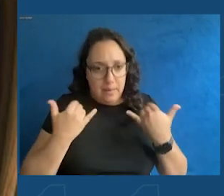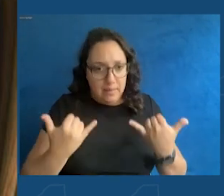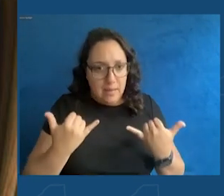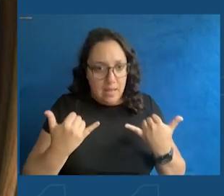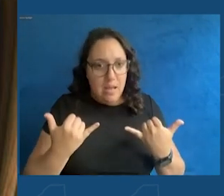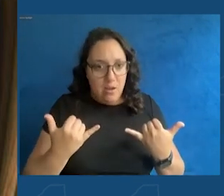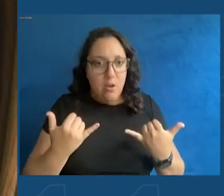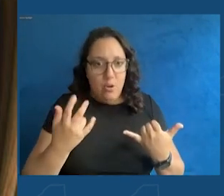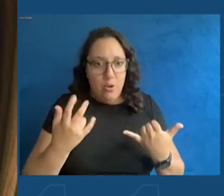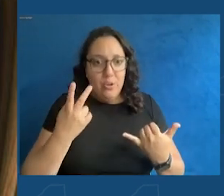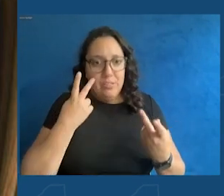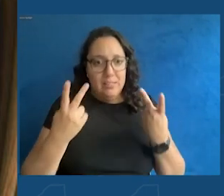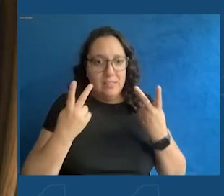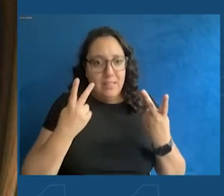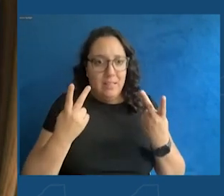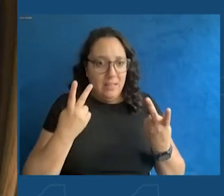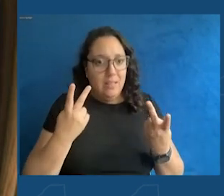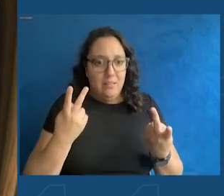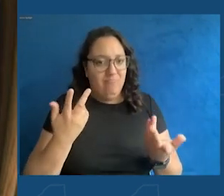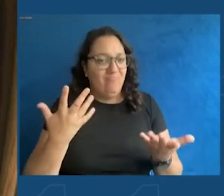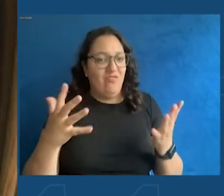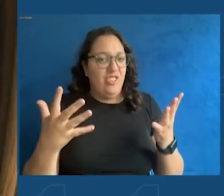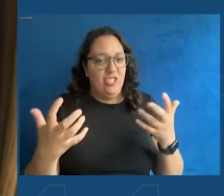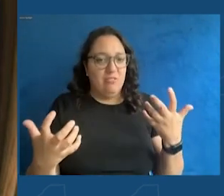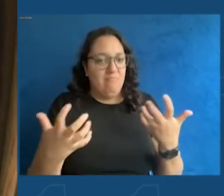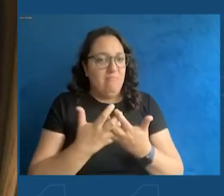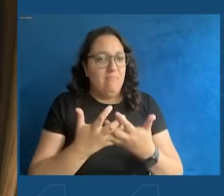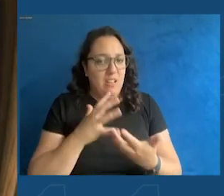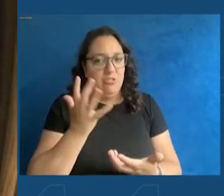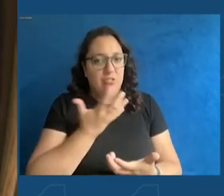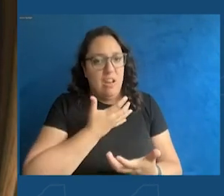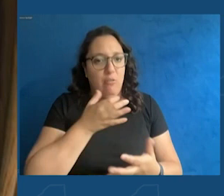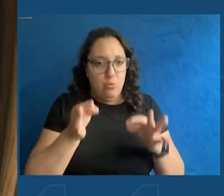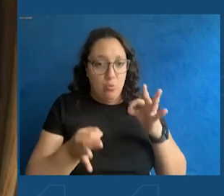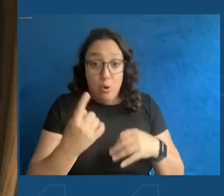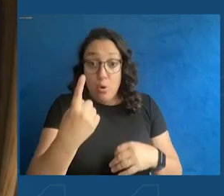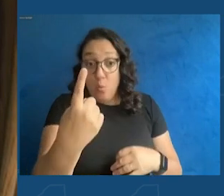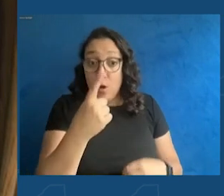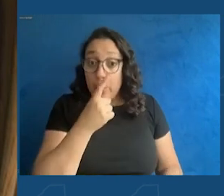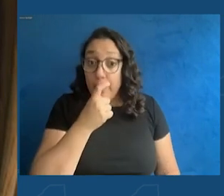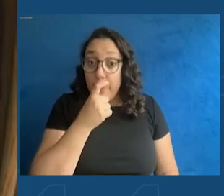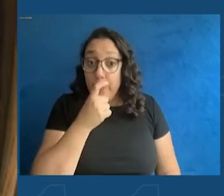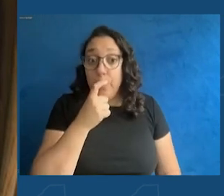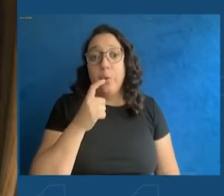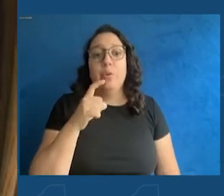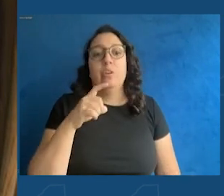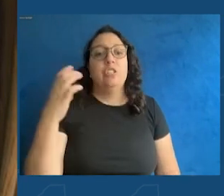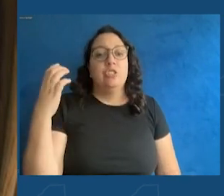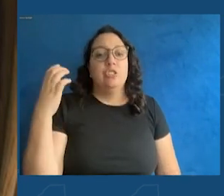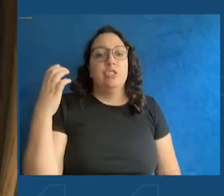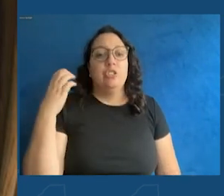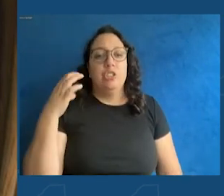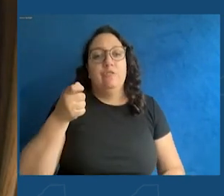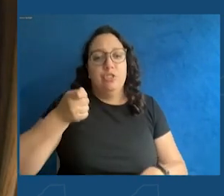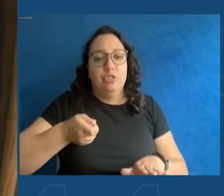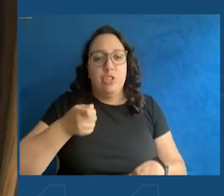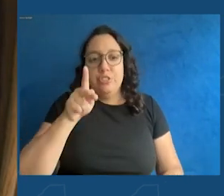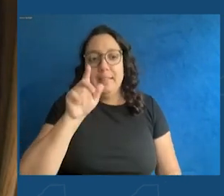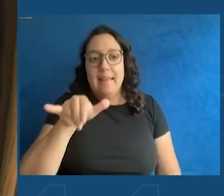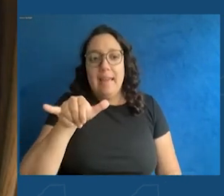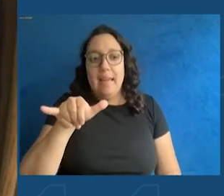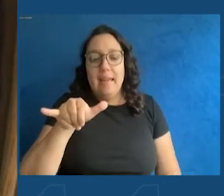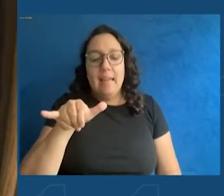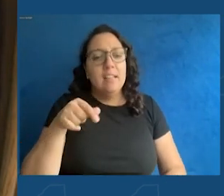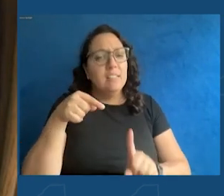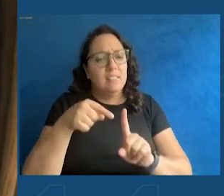our court. Among them, and right in the middle, is Chief Judge Kaye. She was an extraordinary leader of this